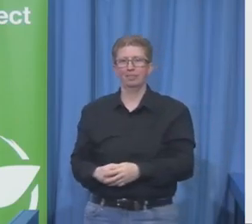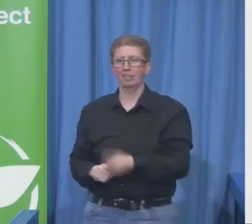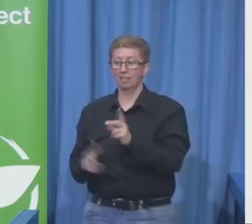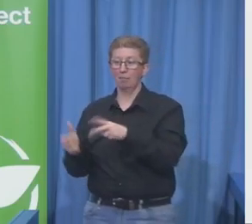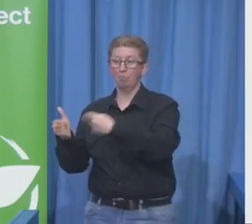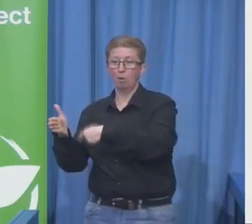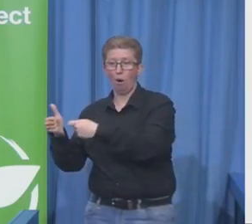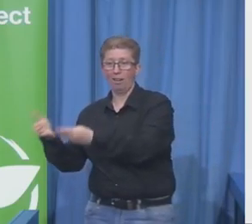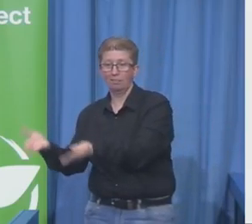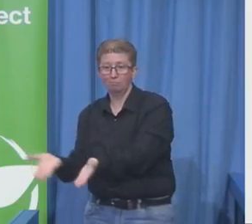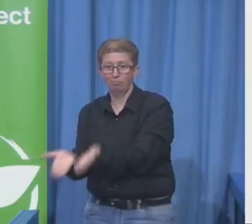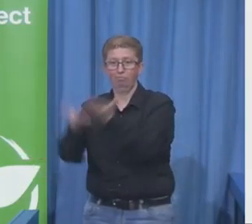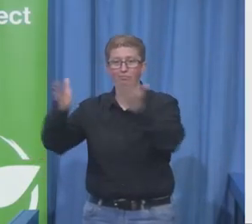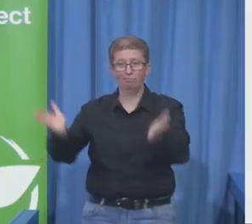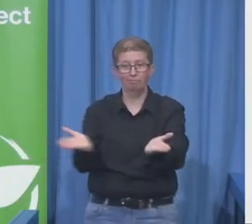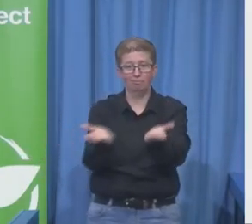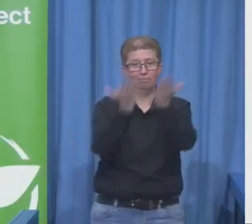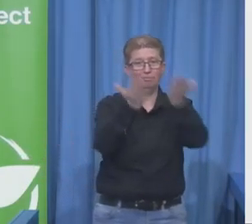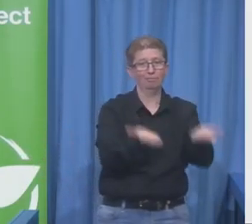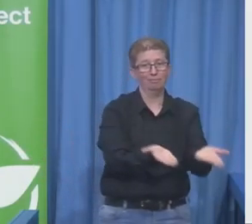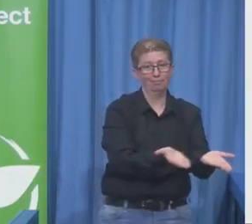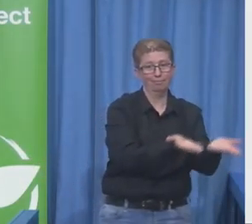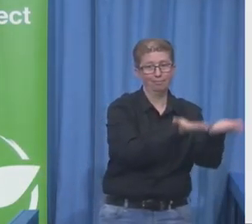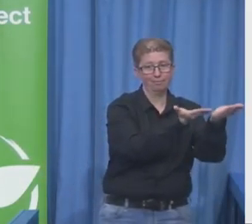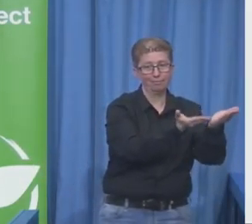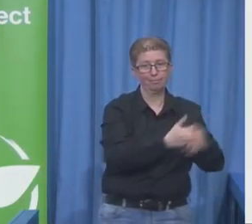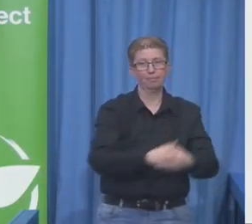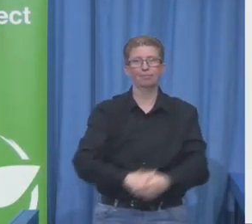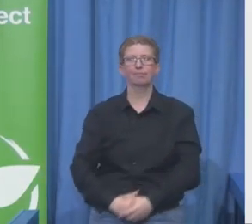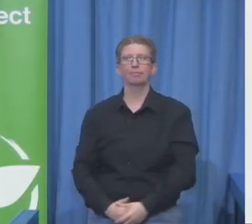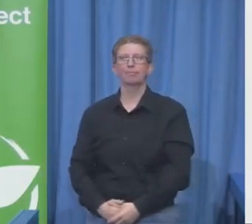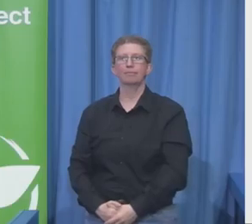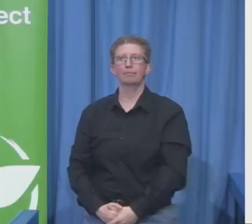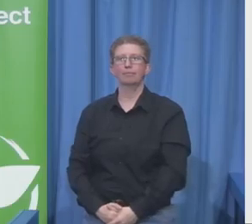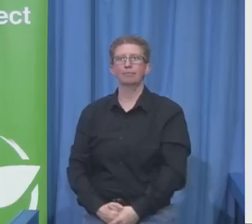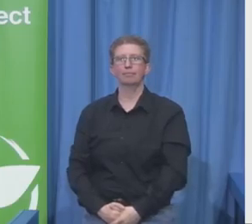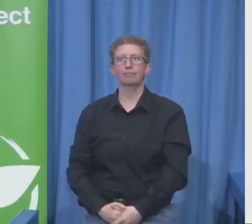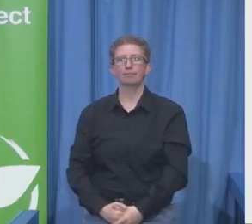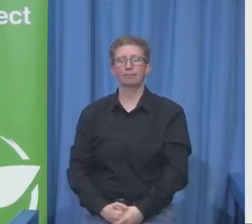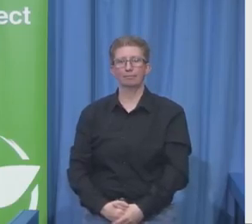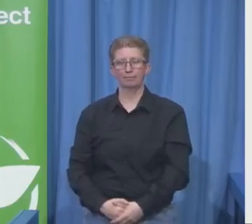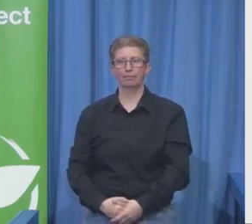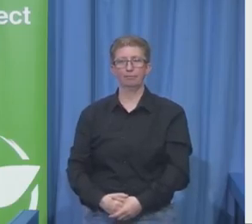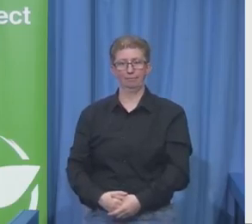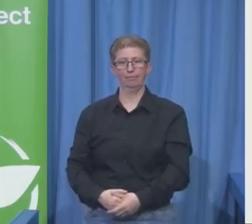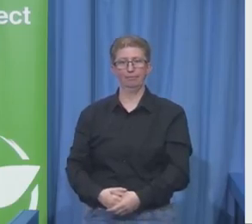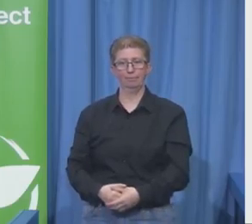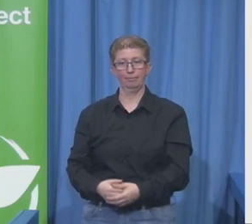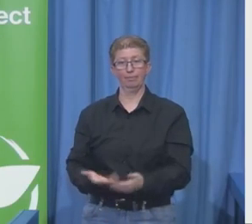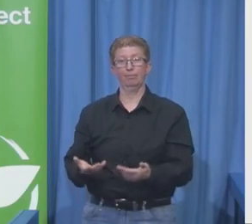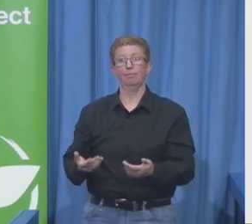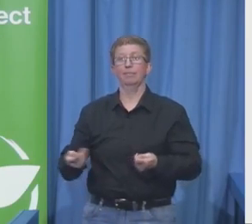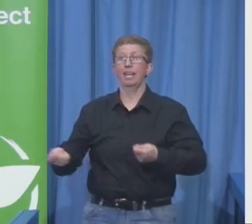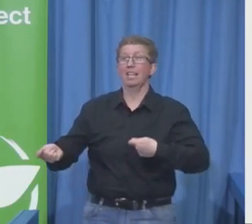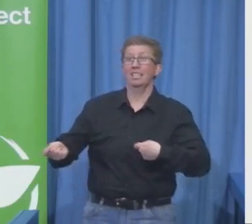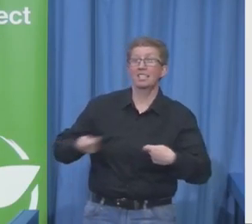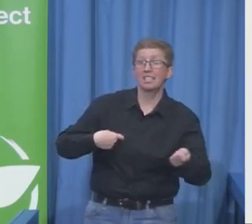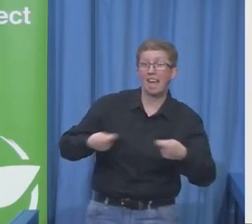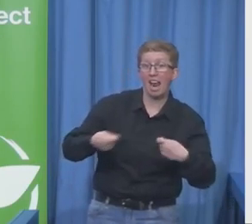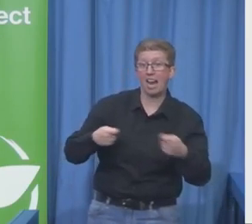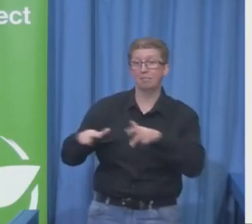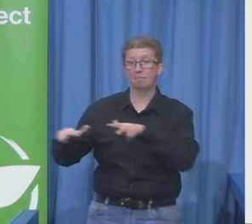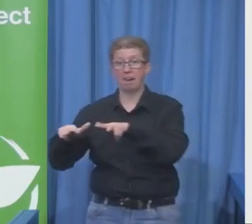sales organization, and sales managers don't necessarily see the same advantages of recruiting people with disabilities